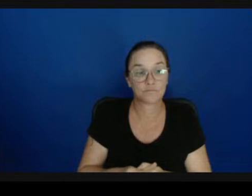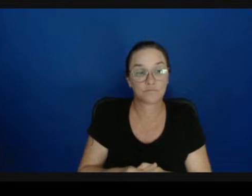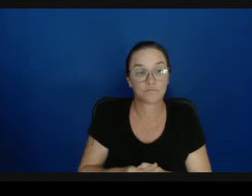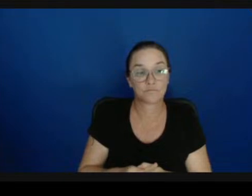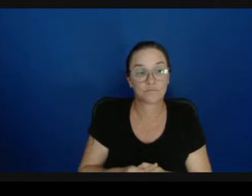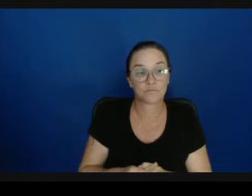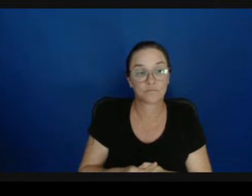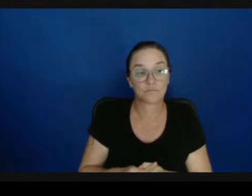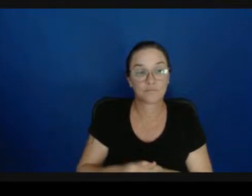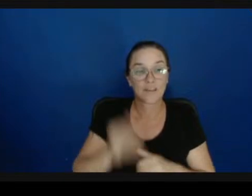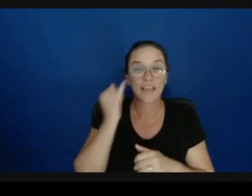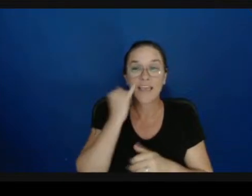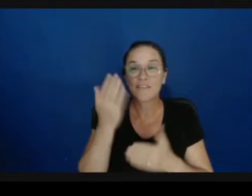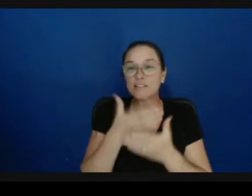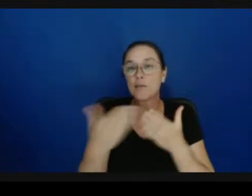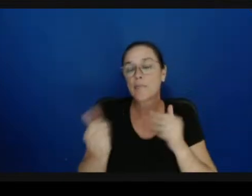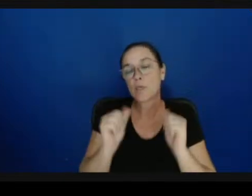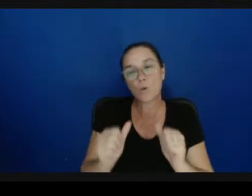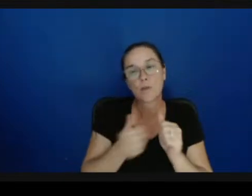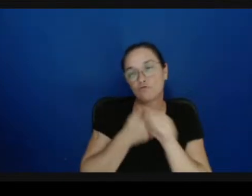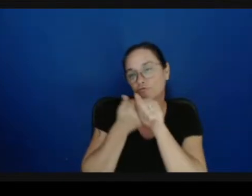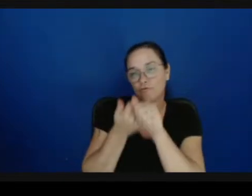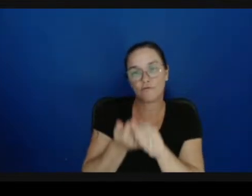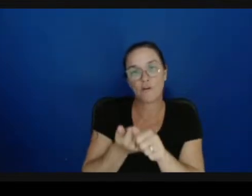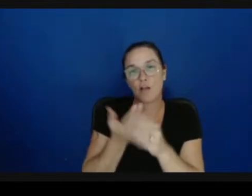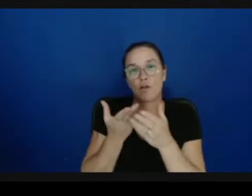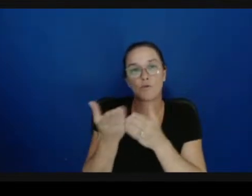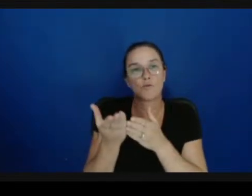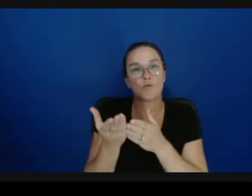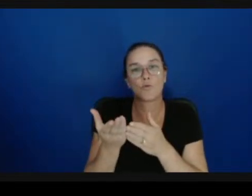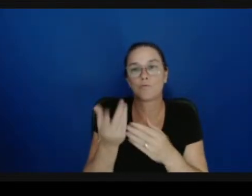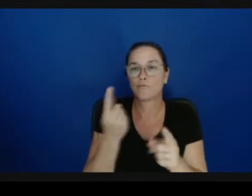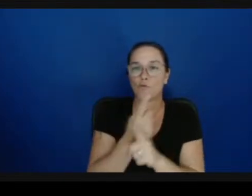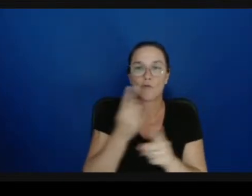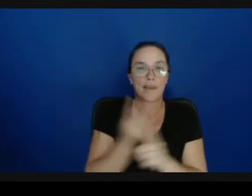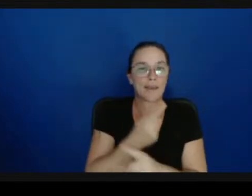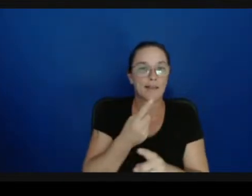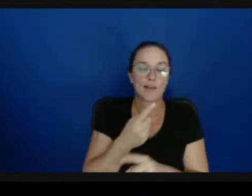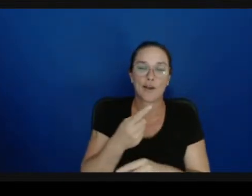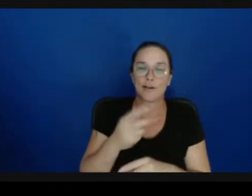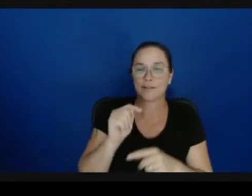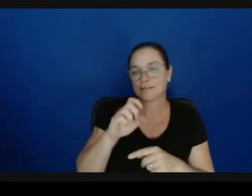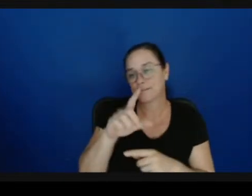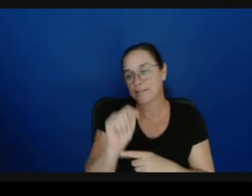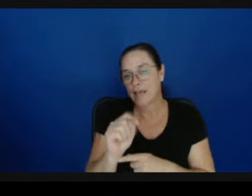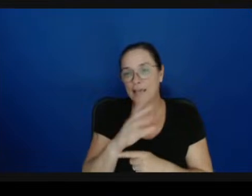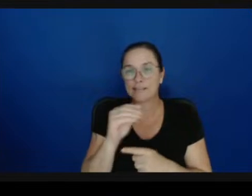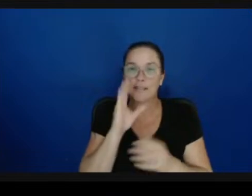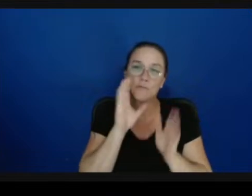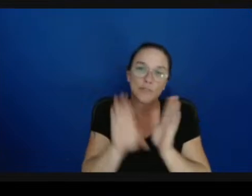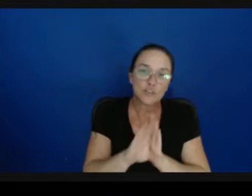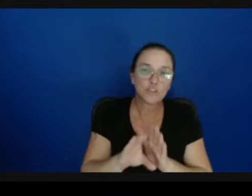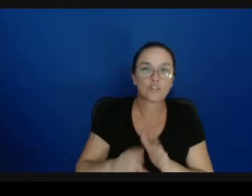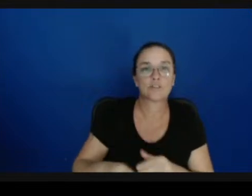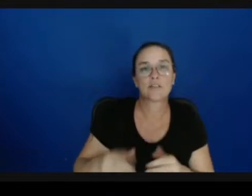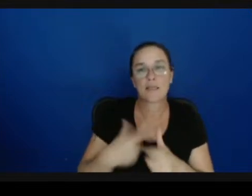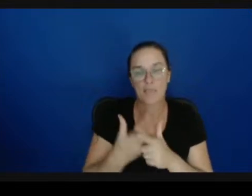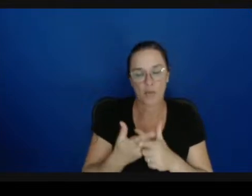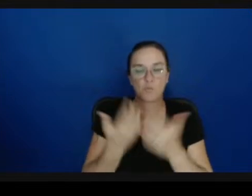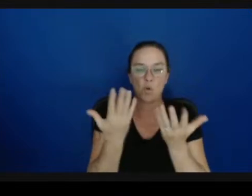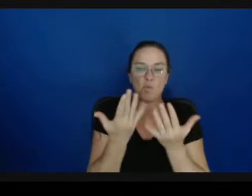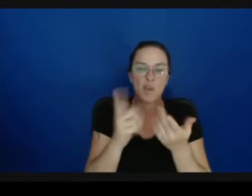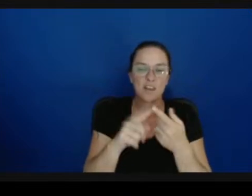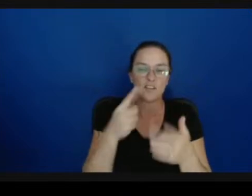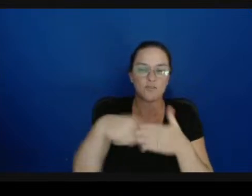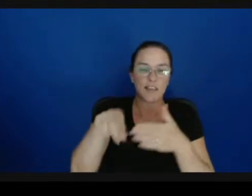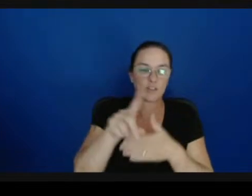you're able to follow through the regular text updates and images and videos that we're posting, then we might hold off until next week, Thursday. We'll wait